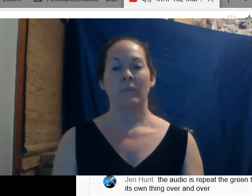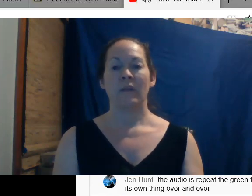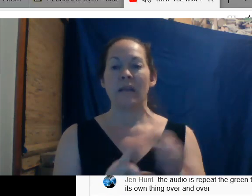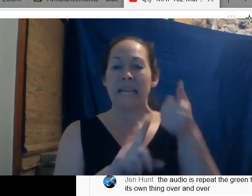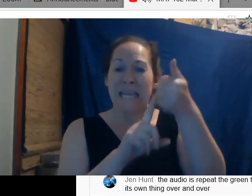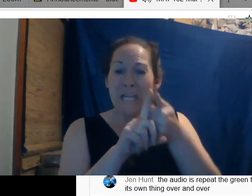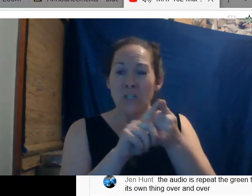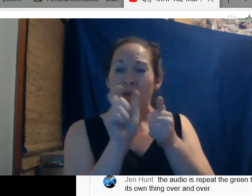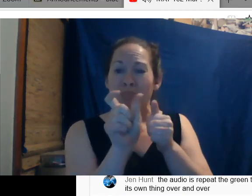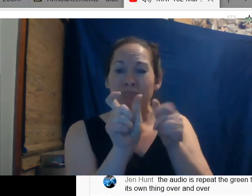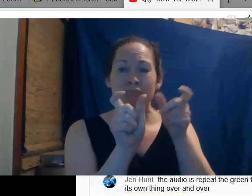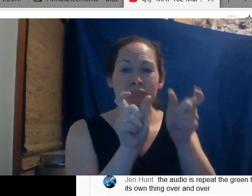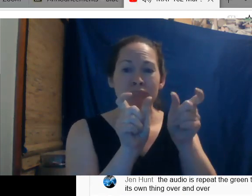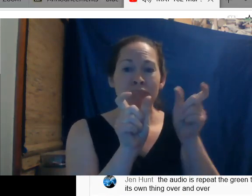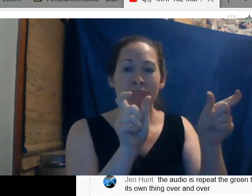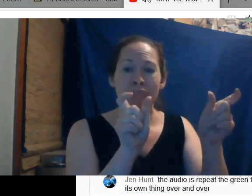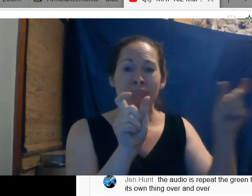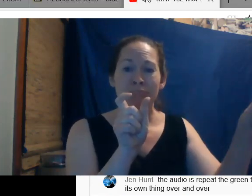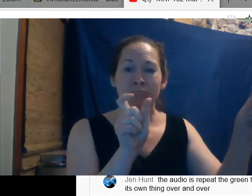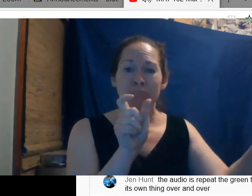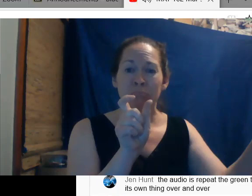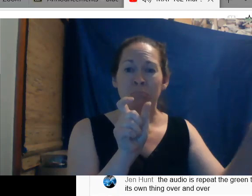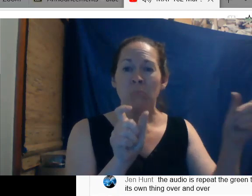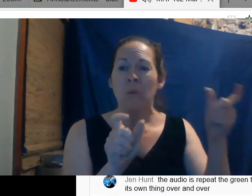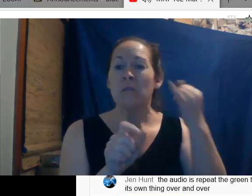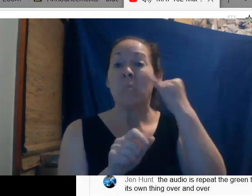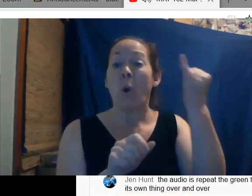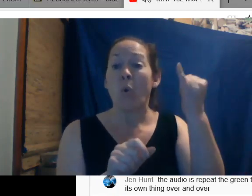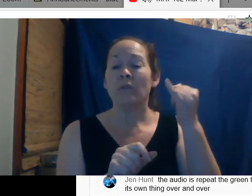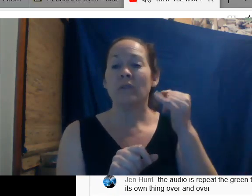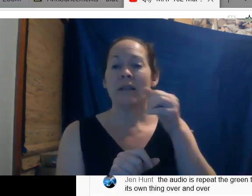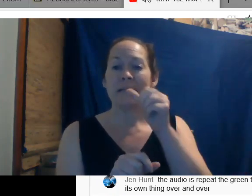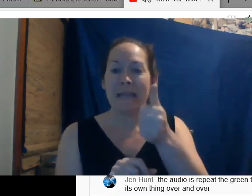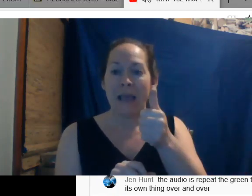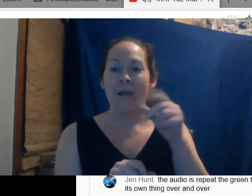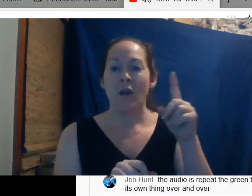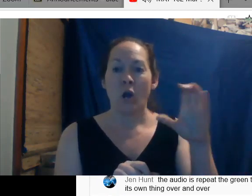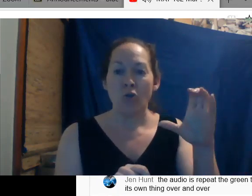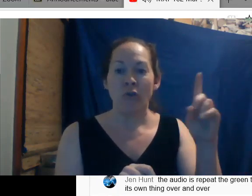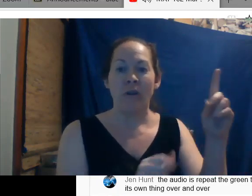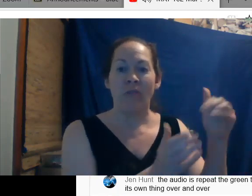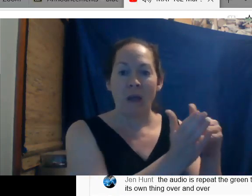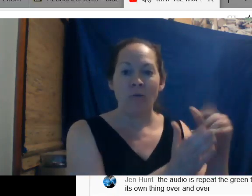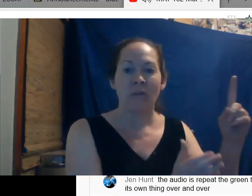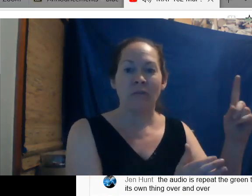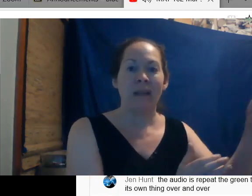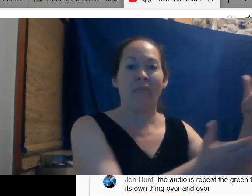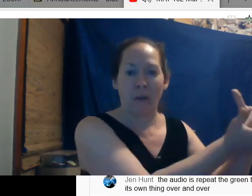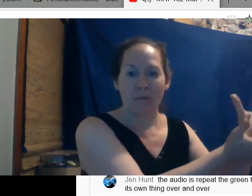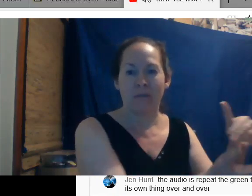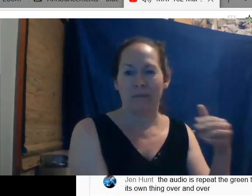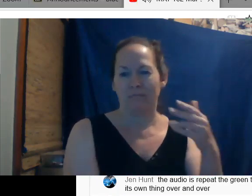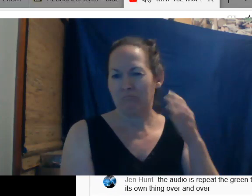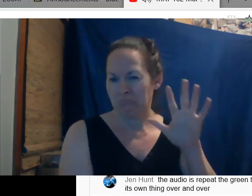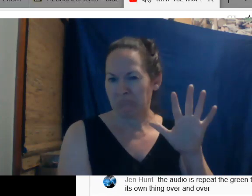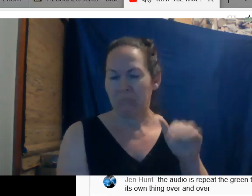degree of the variables are the place values. So I'm going to rewrite this in the form of a long division. I'm going to be dividing by